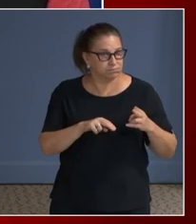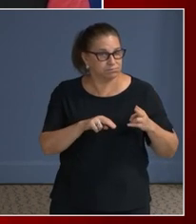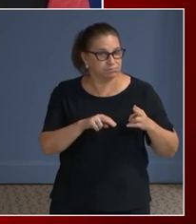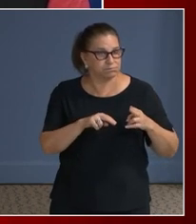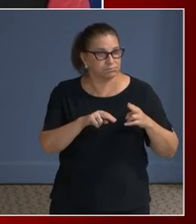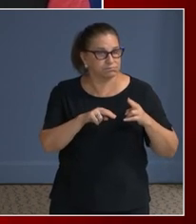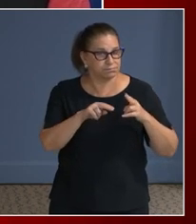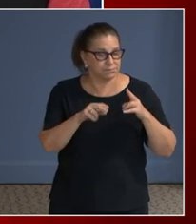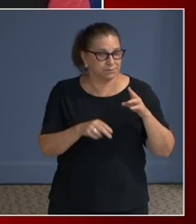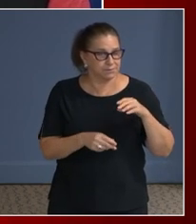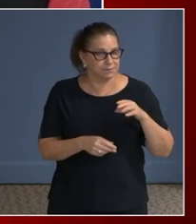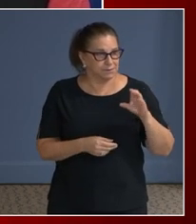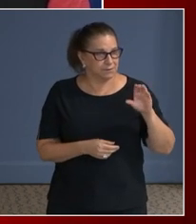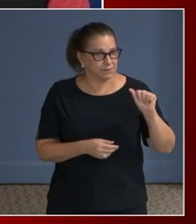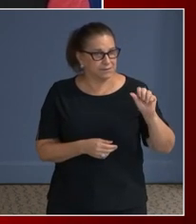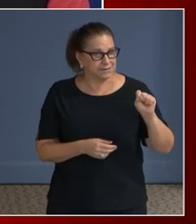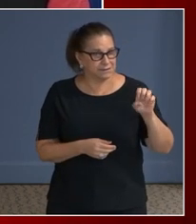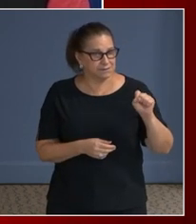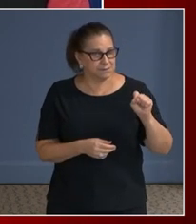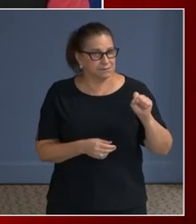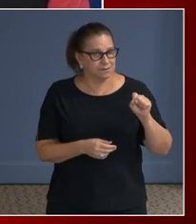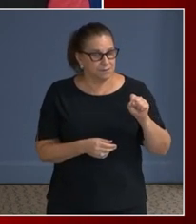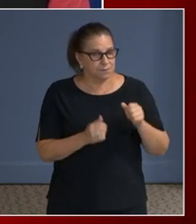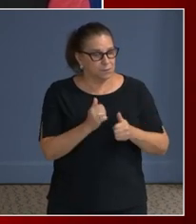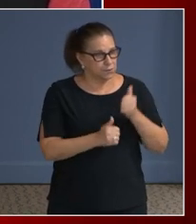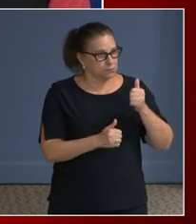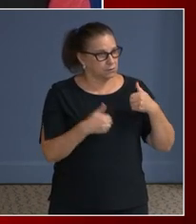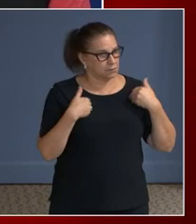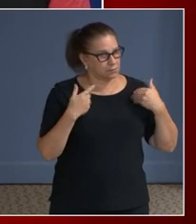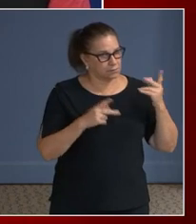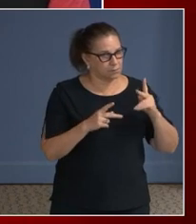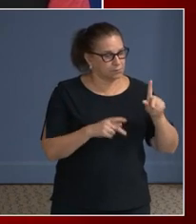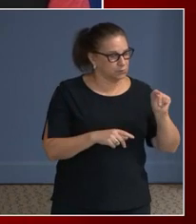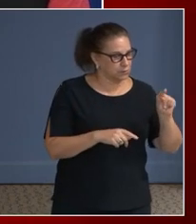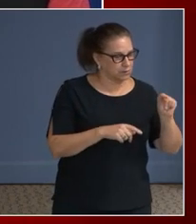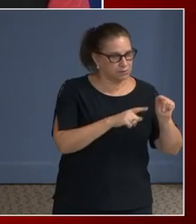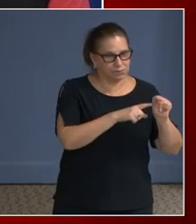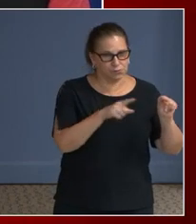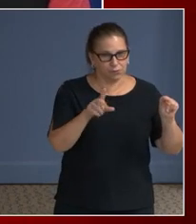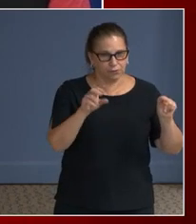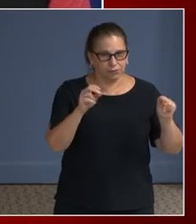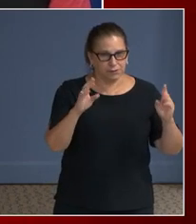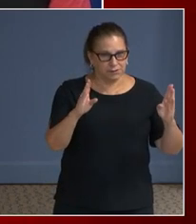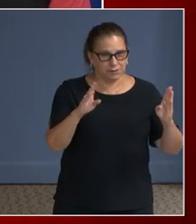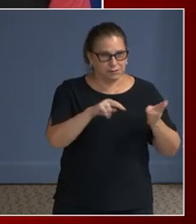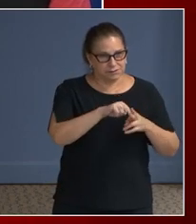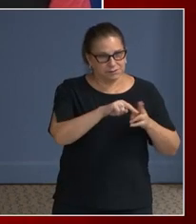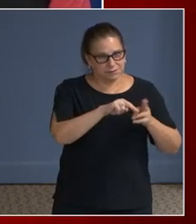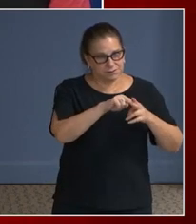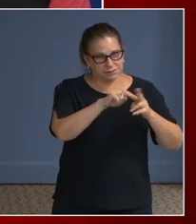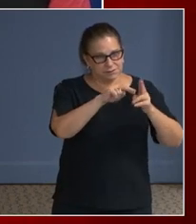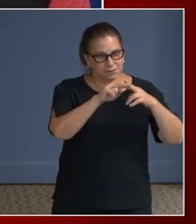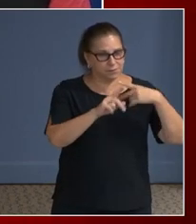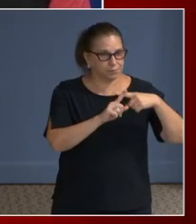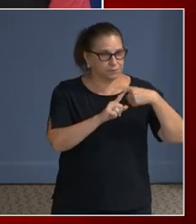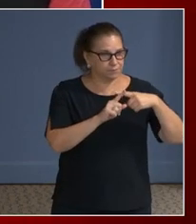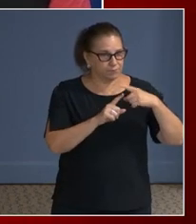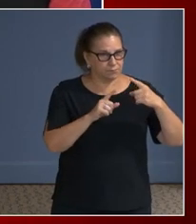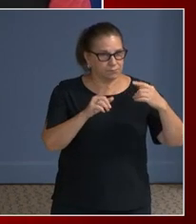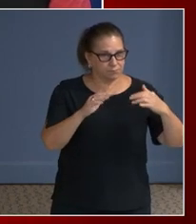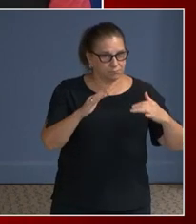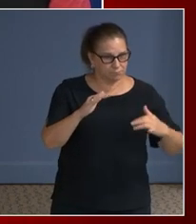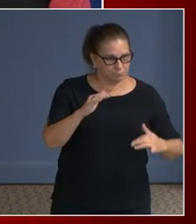the 20 to 30 age group, and actually in younger age groups overall than they